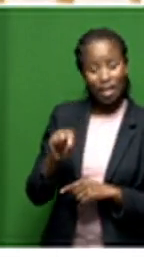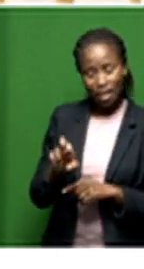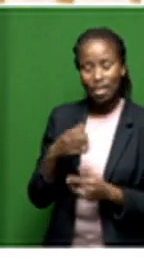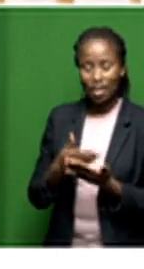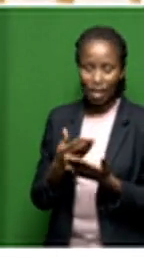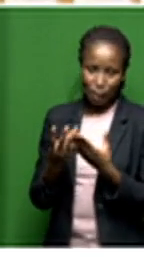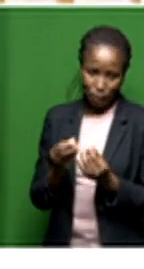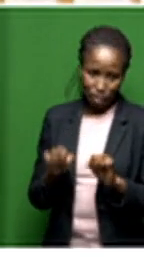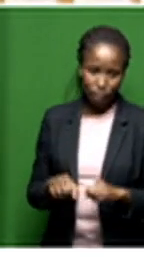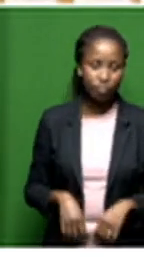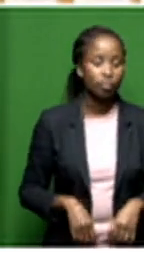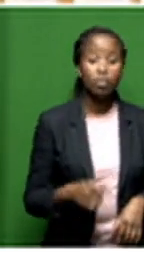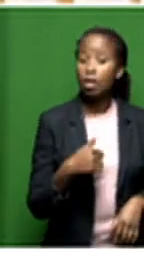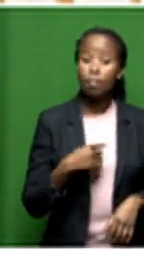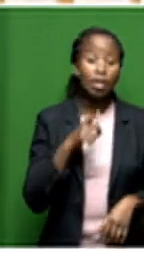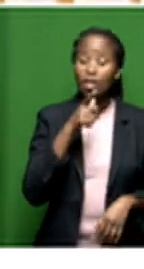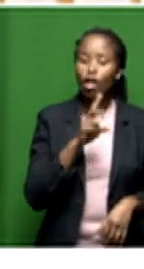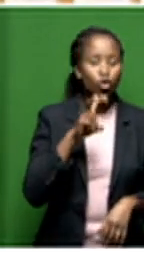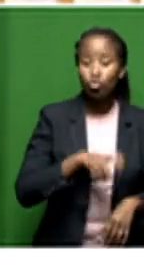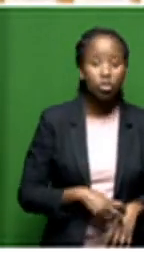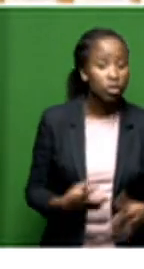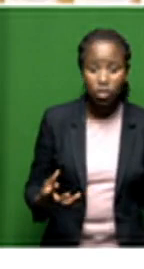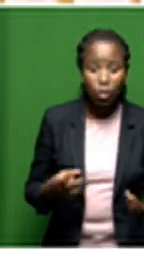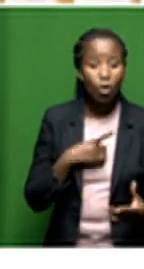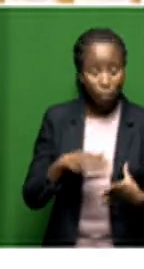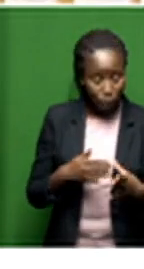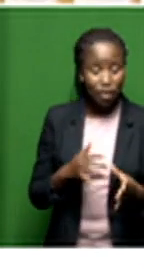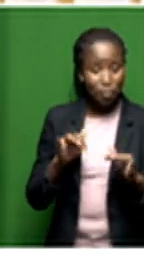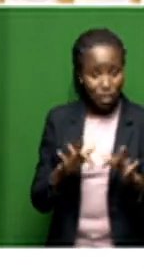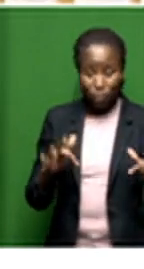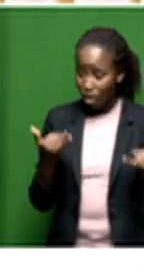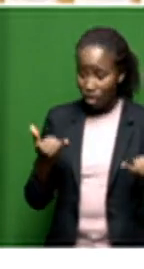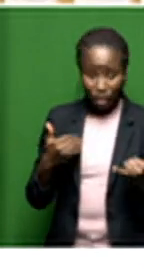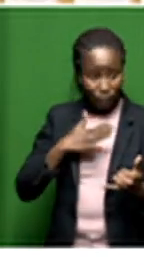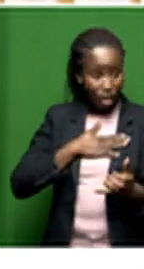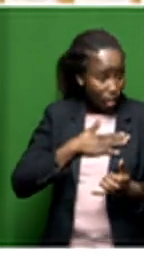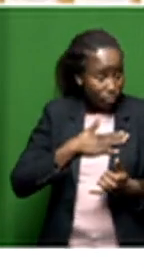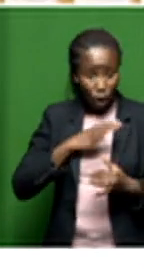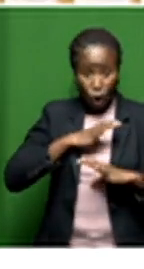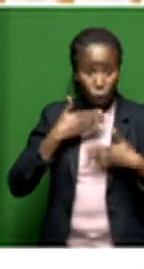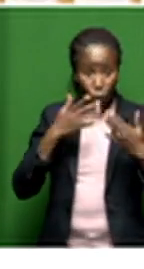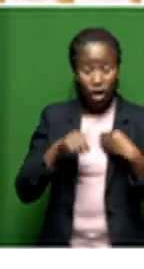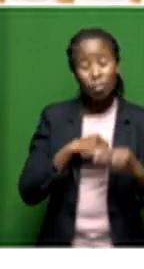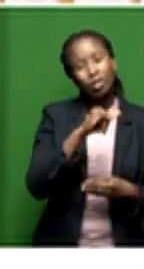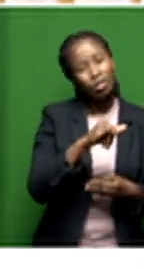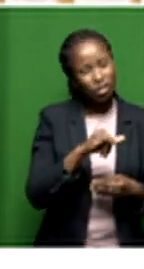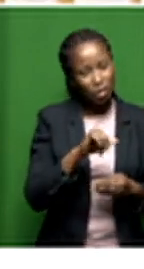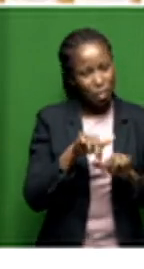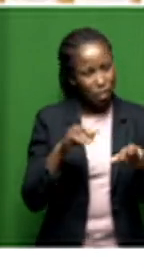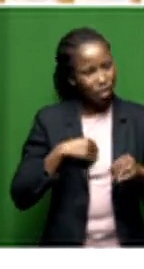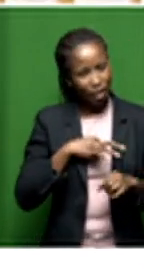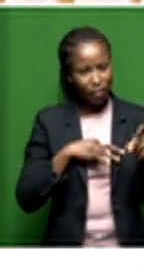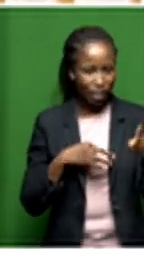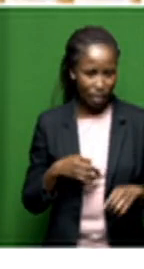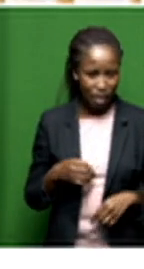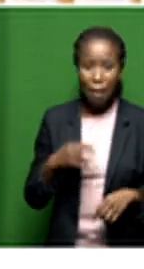sure you're aware that people are skeptical of administrators. So just in terms of the powers that you have as